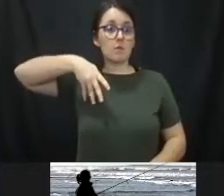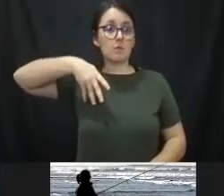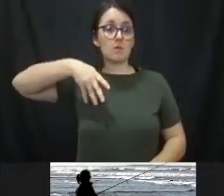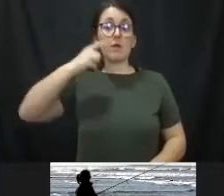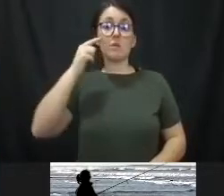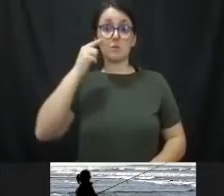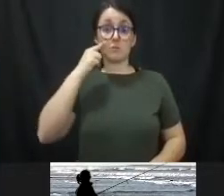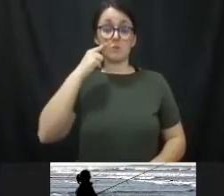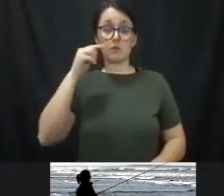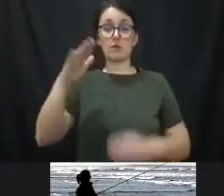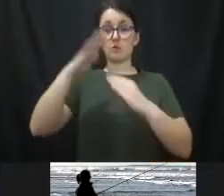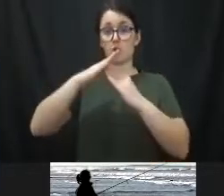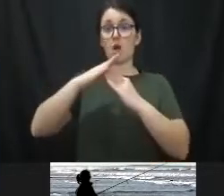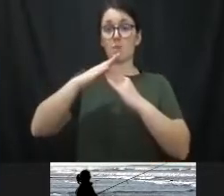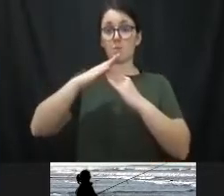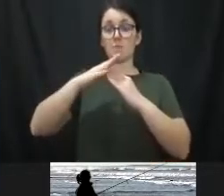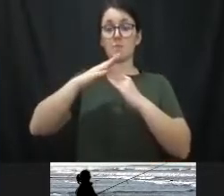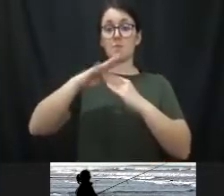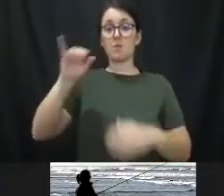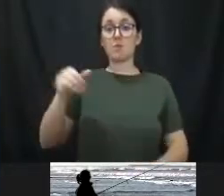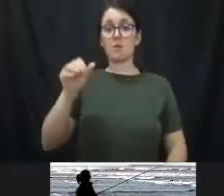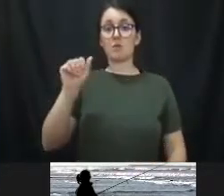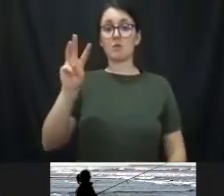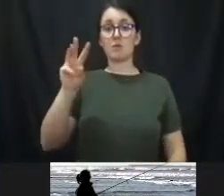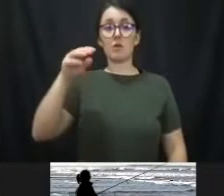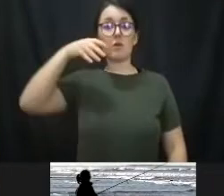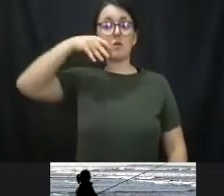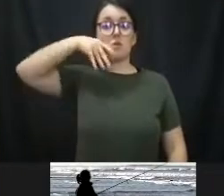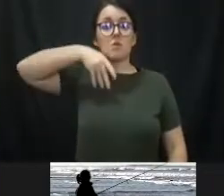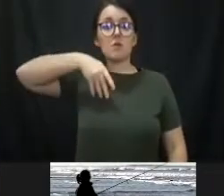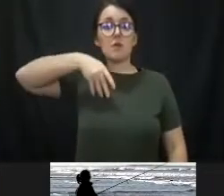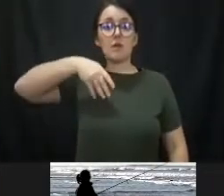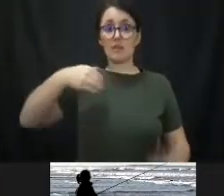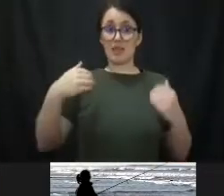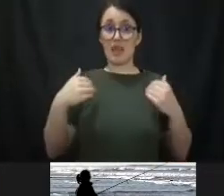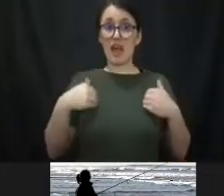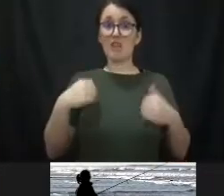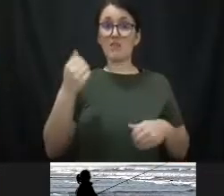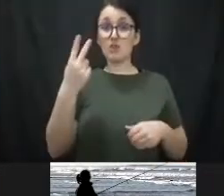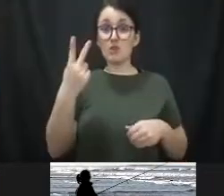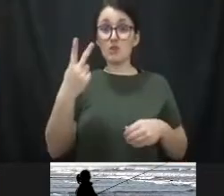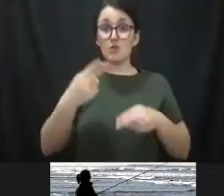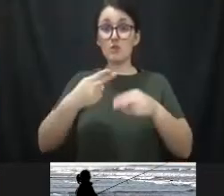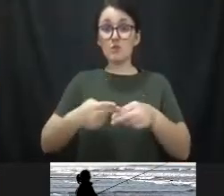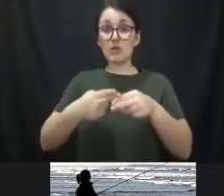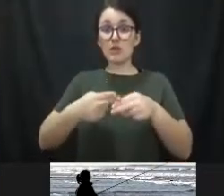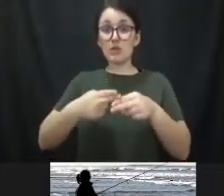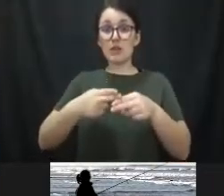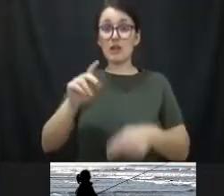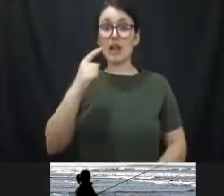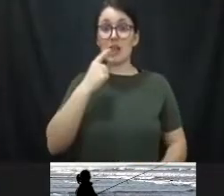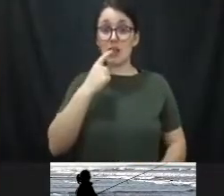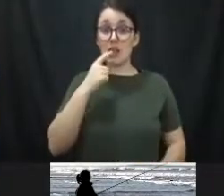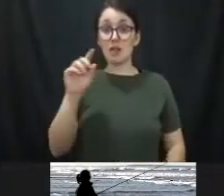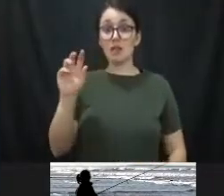jaw, and then they have a 2-ton tongue. I cut the rug out like a tongue.